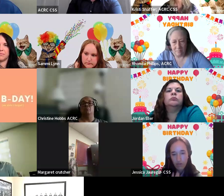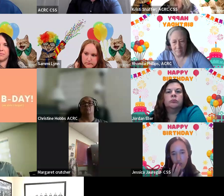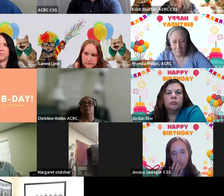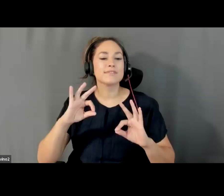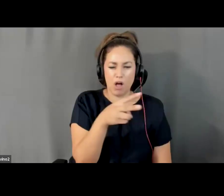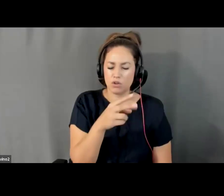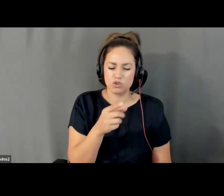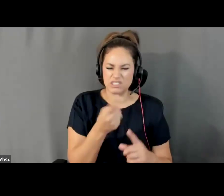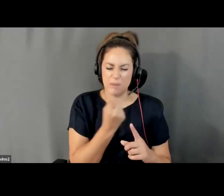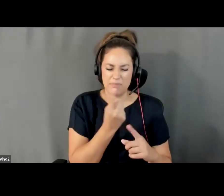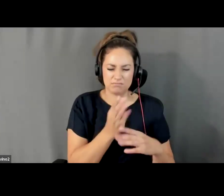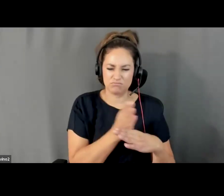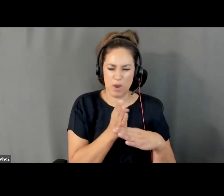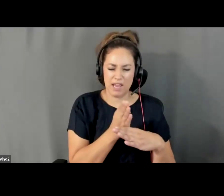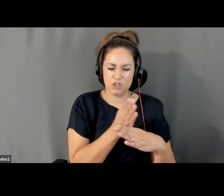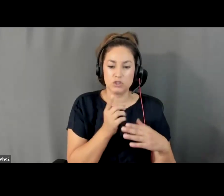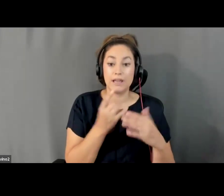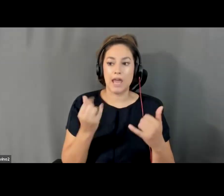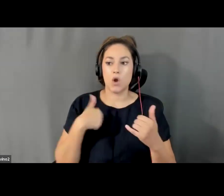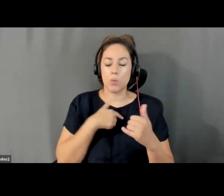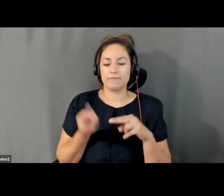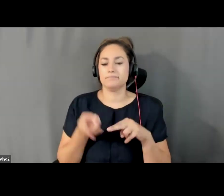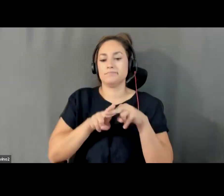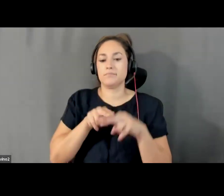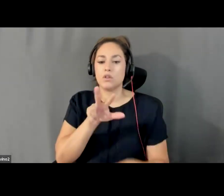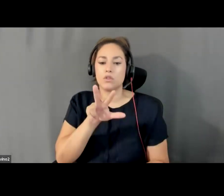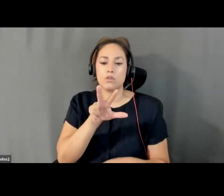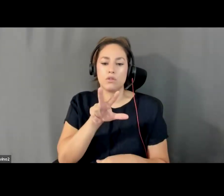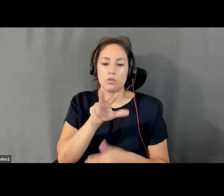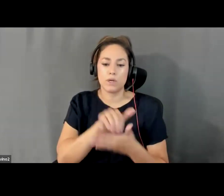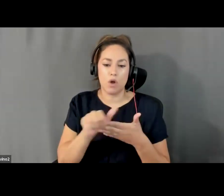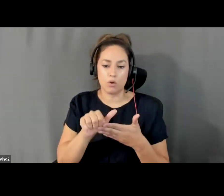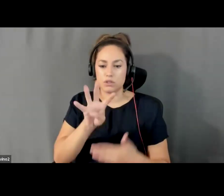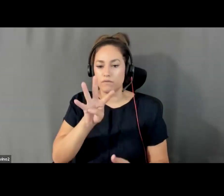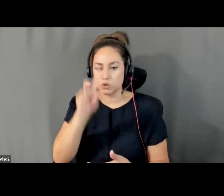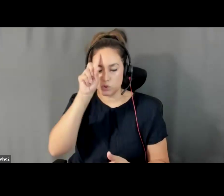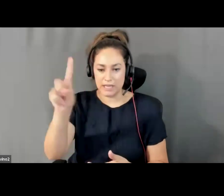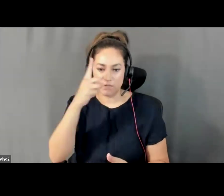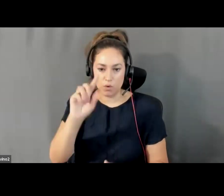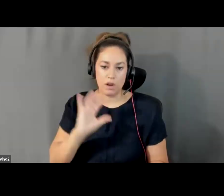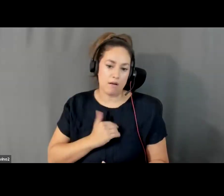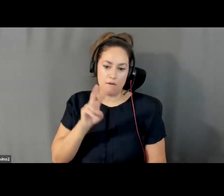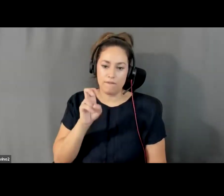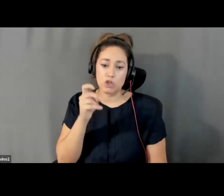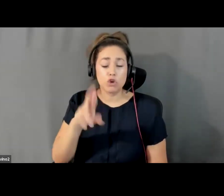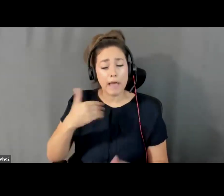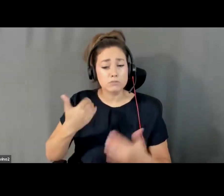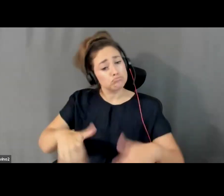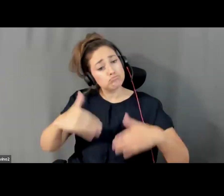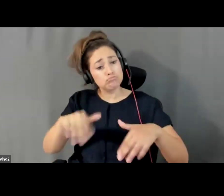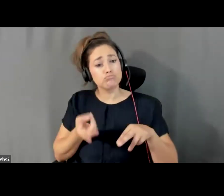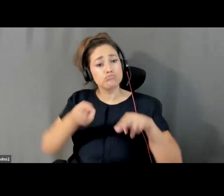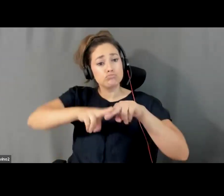mile range before, and now we've jumped up to 3.42 for our vendors. So that's a significant increase that we're going to